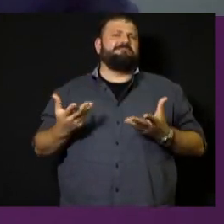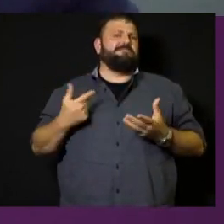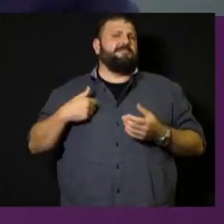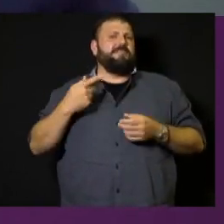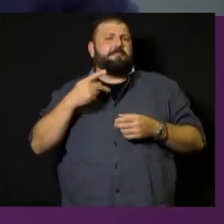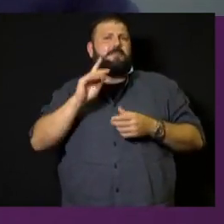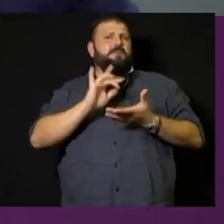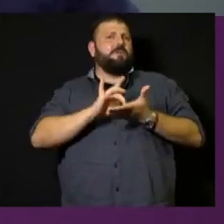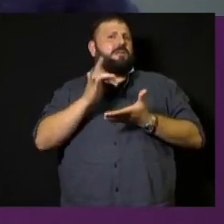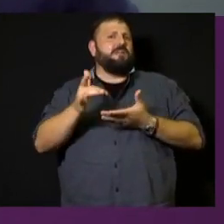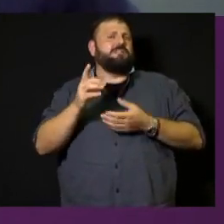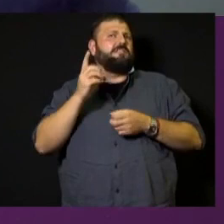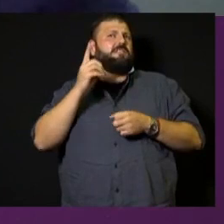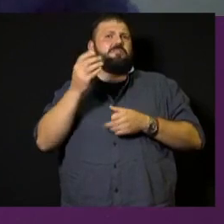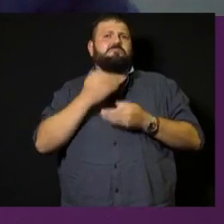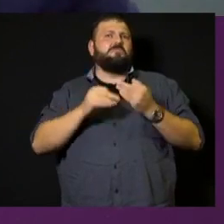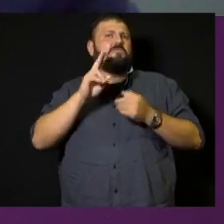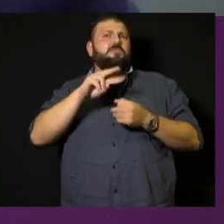winning